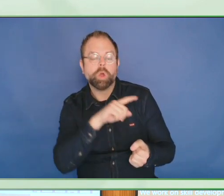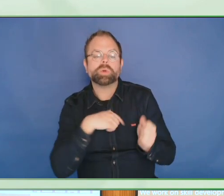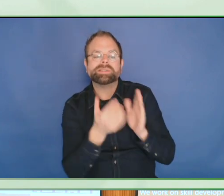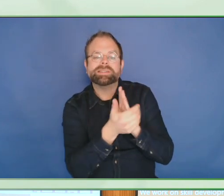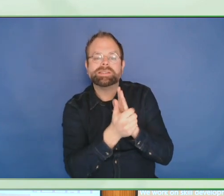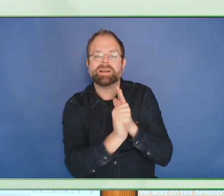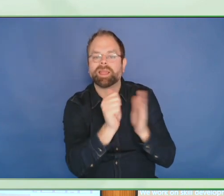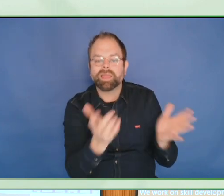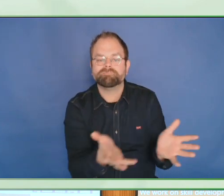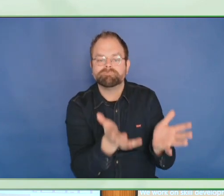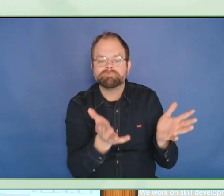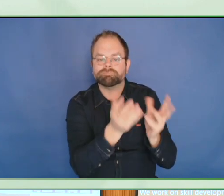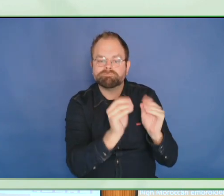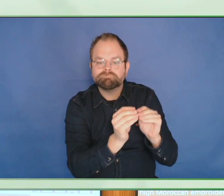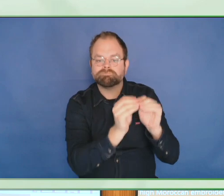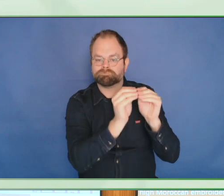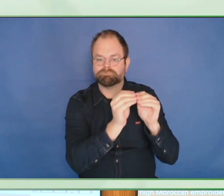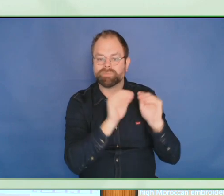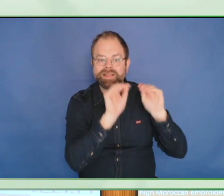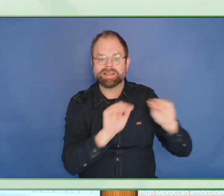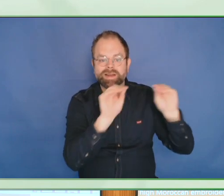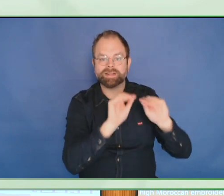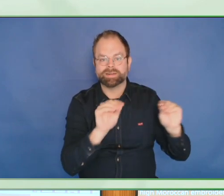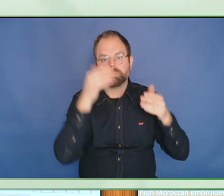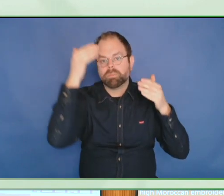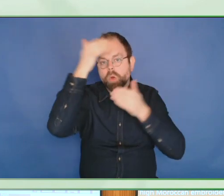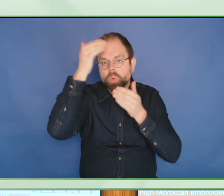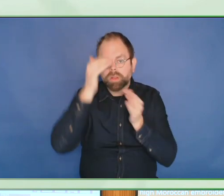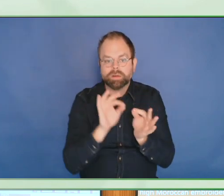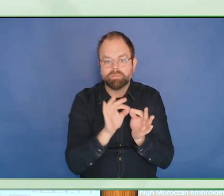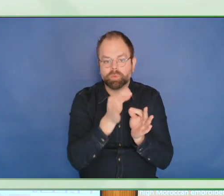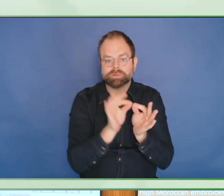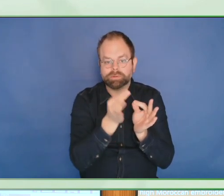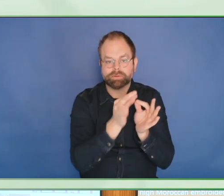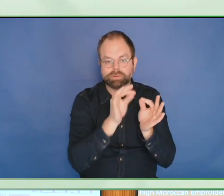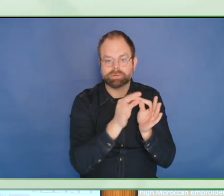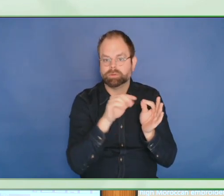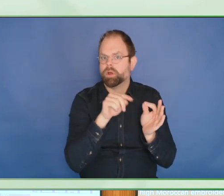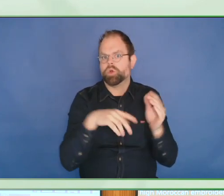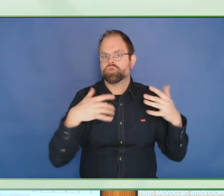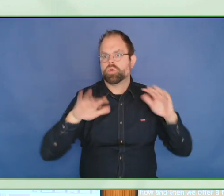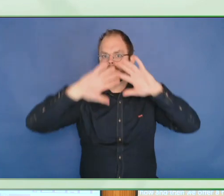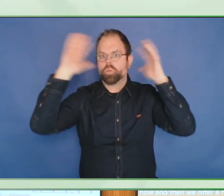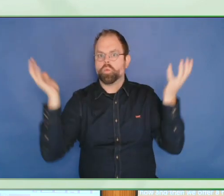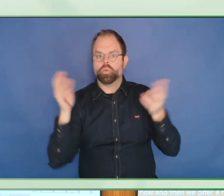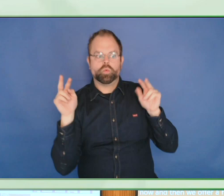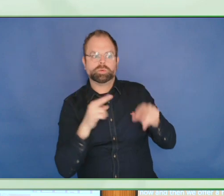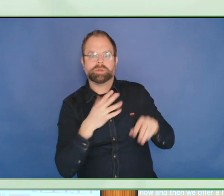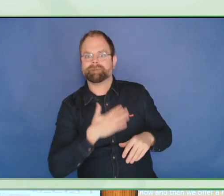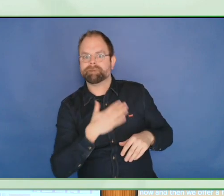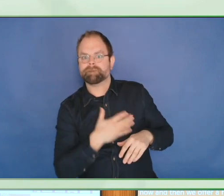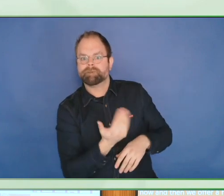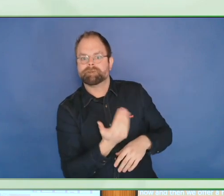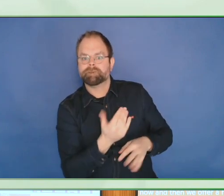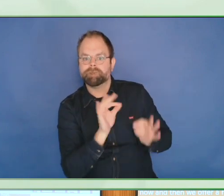services, including healthcare, meal services, childcare, education, as well as transportation. ALNOUR has a